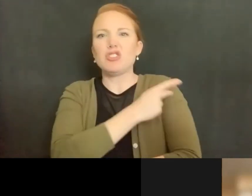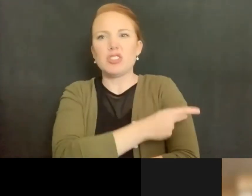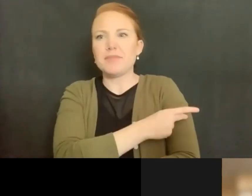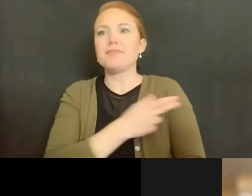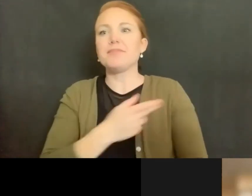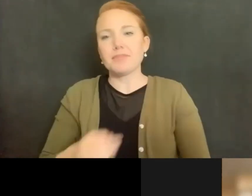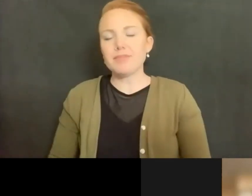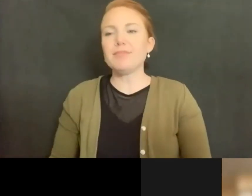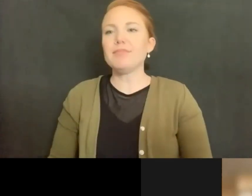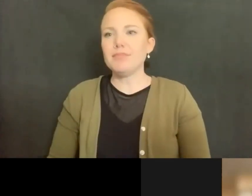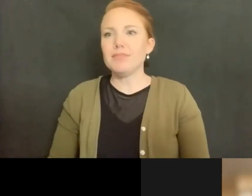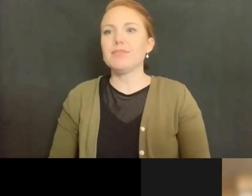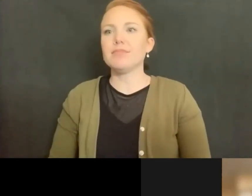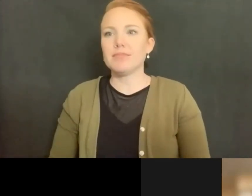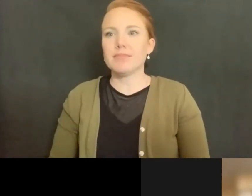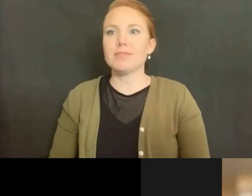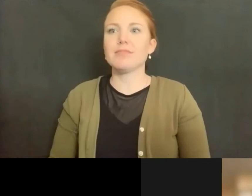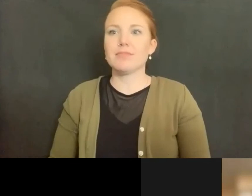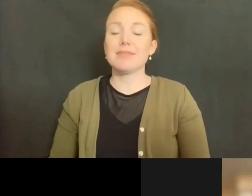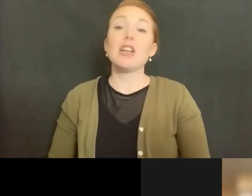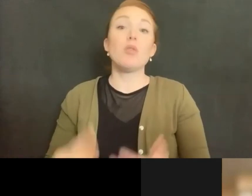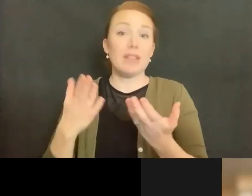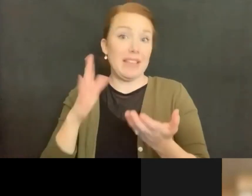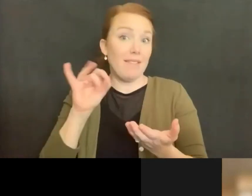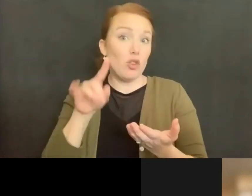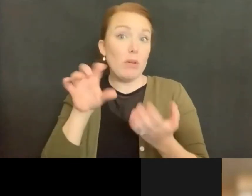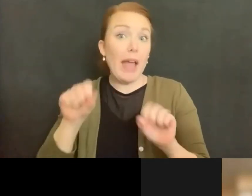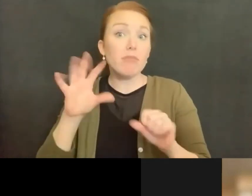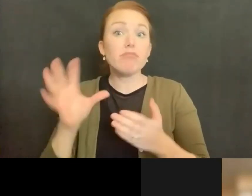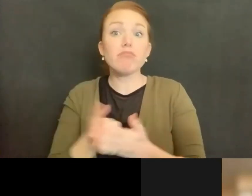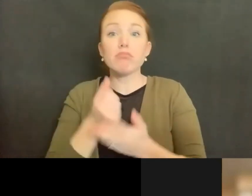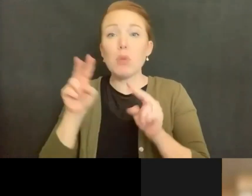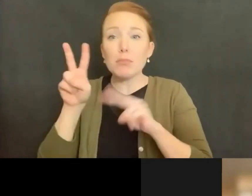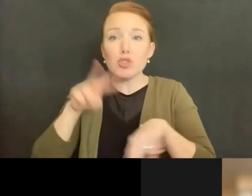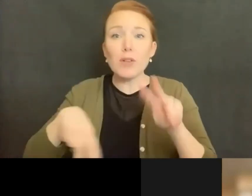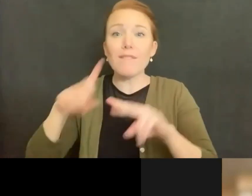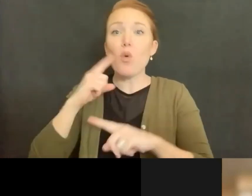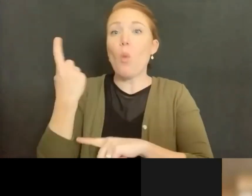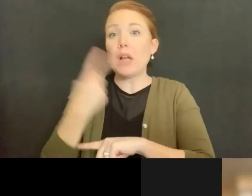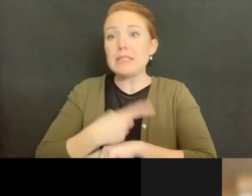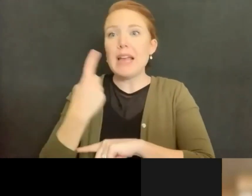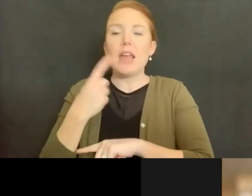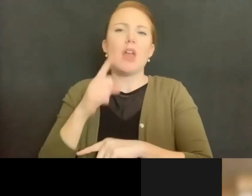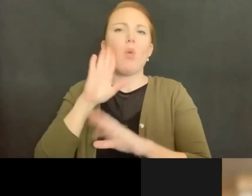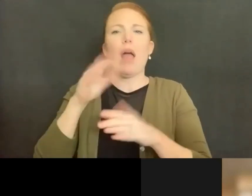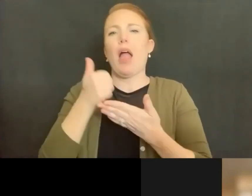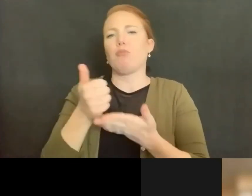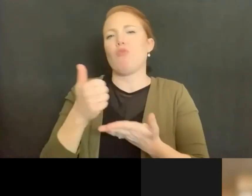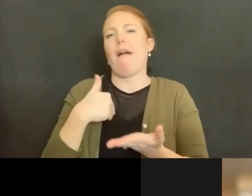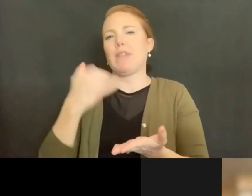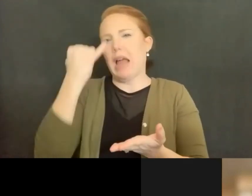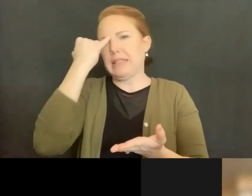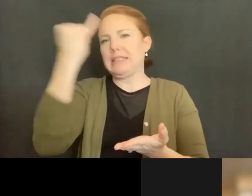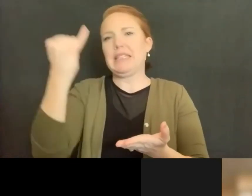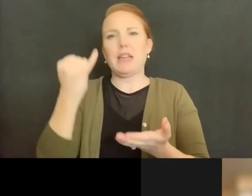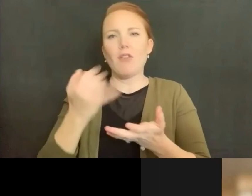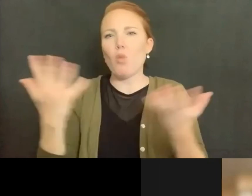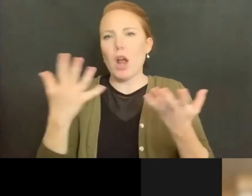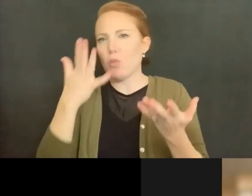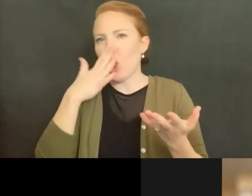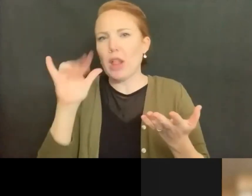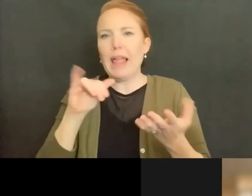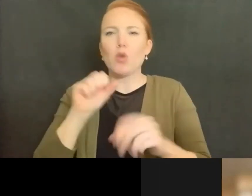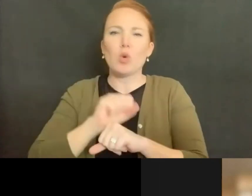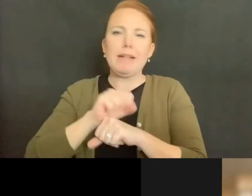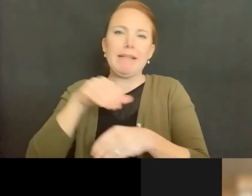be great. Even the one day, that will give you an idea like how it looks like working in a lab. And as